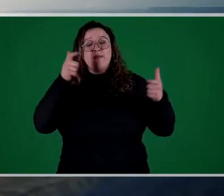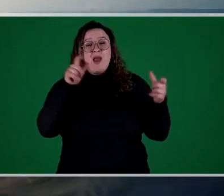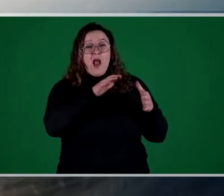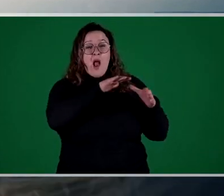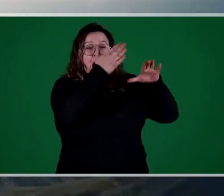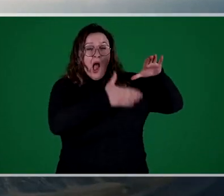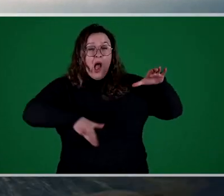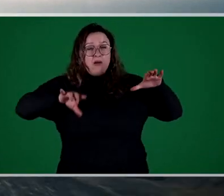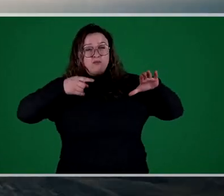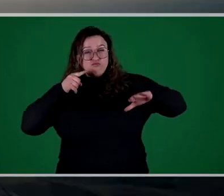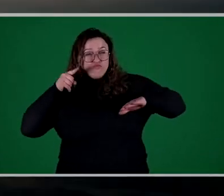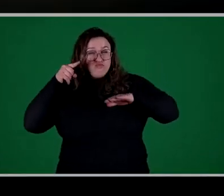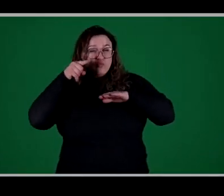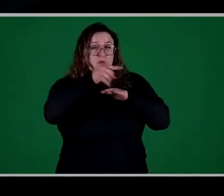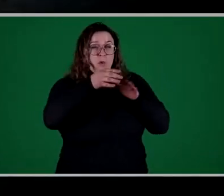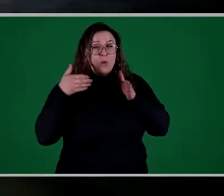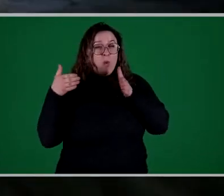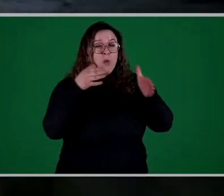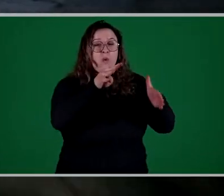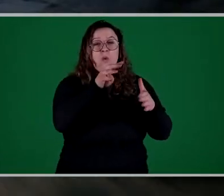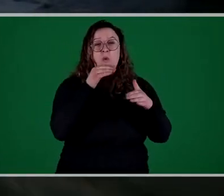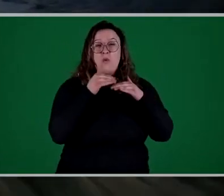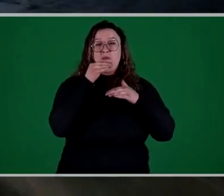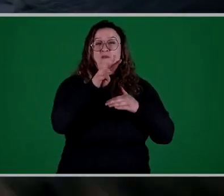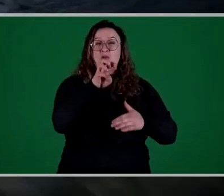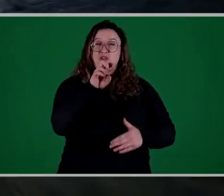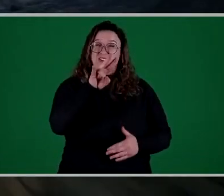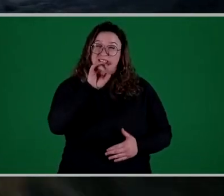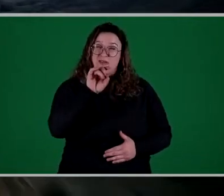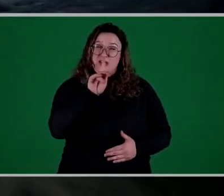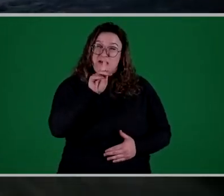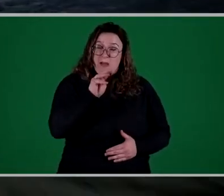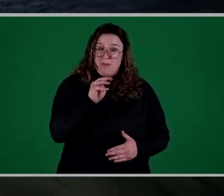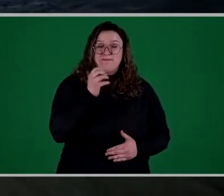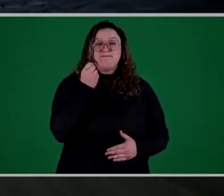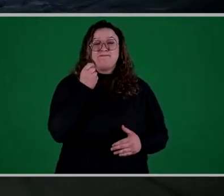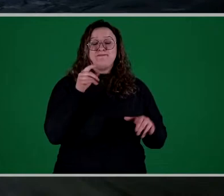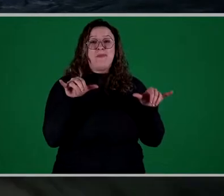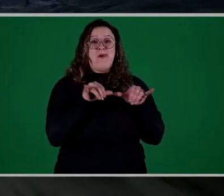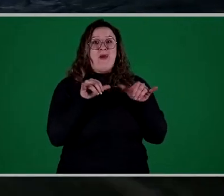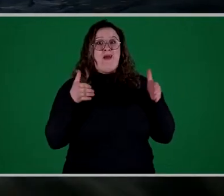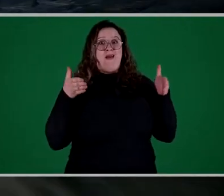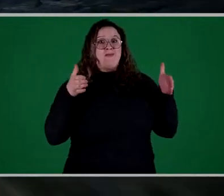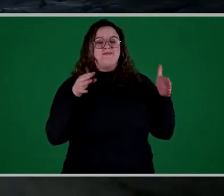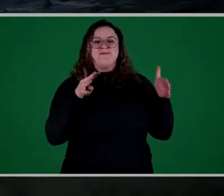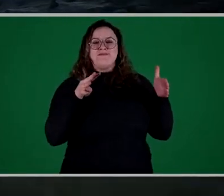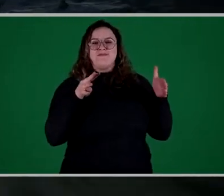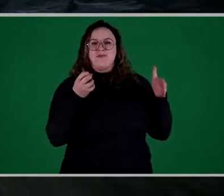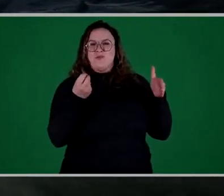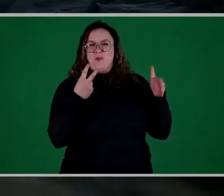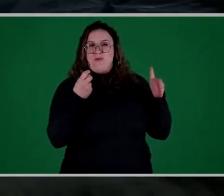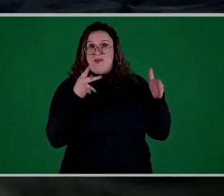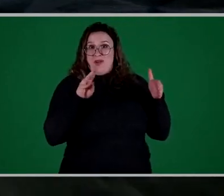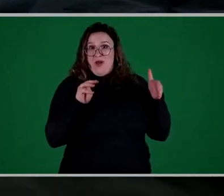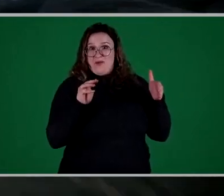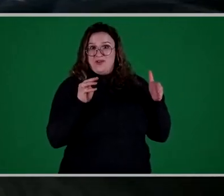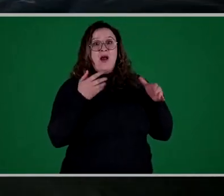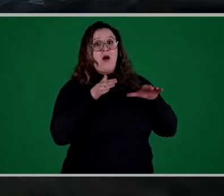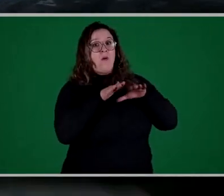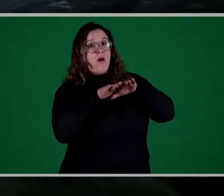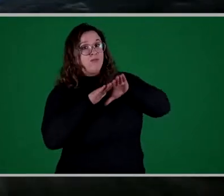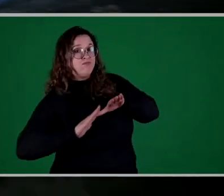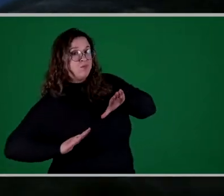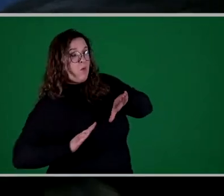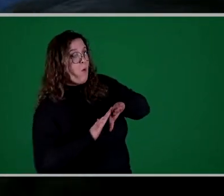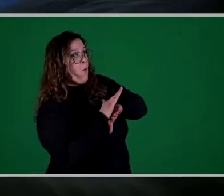for over 470 kilometers. It's roughly 12 kilometers at its widest point. The canyon walls reach a maximum